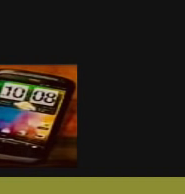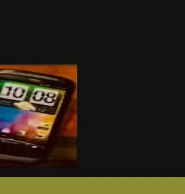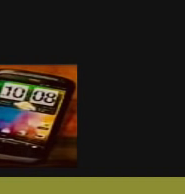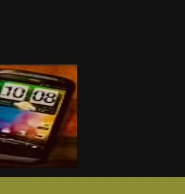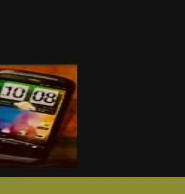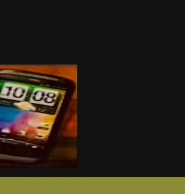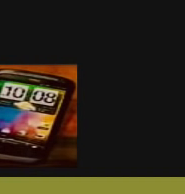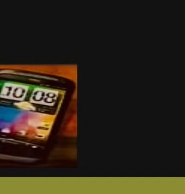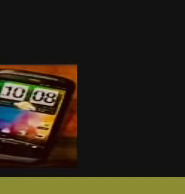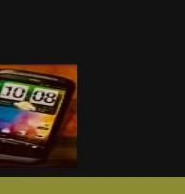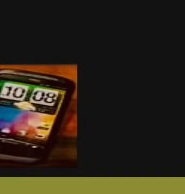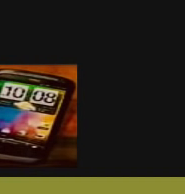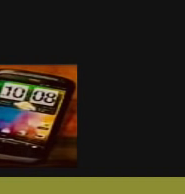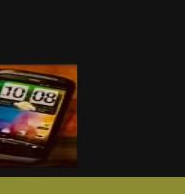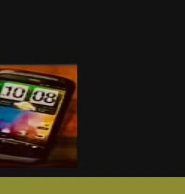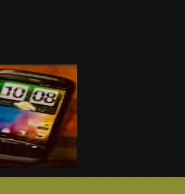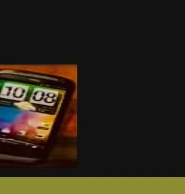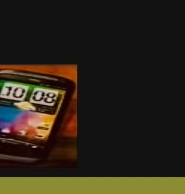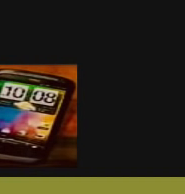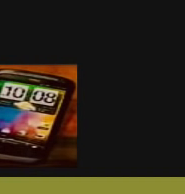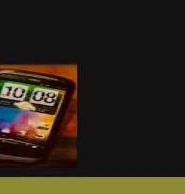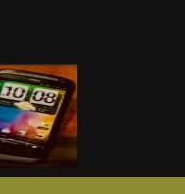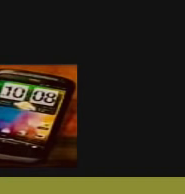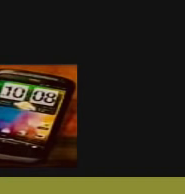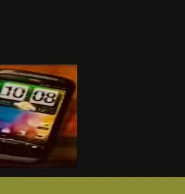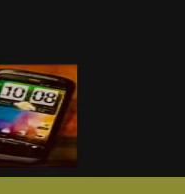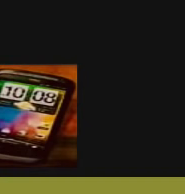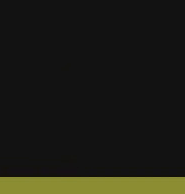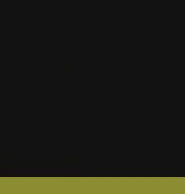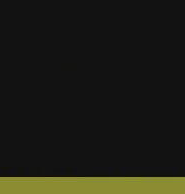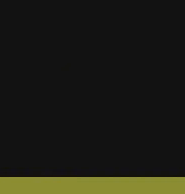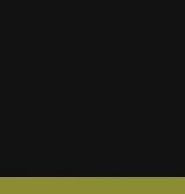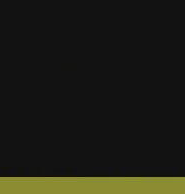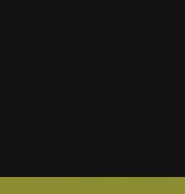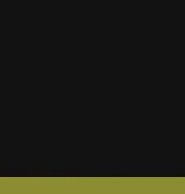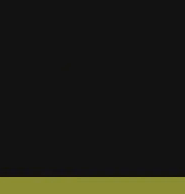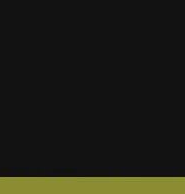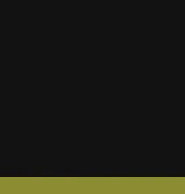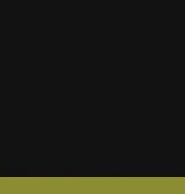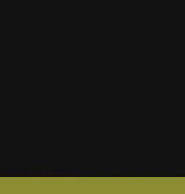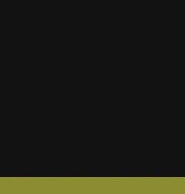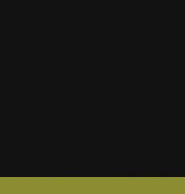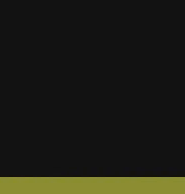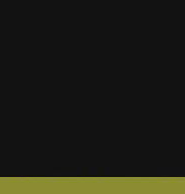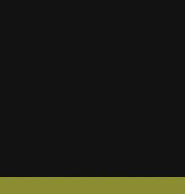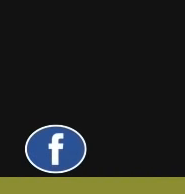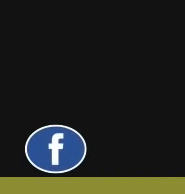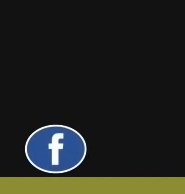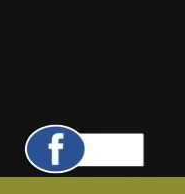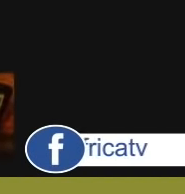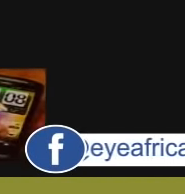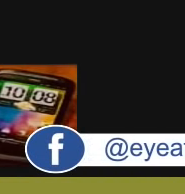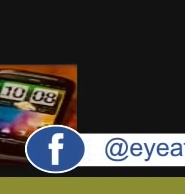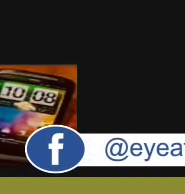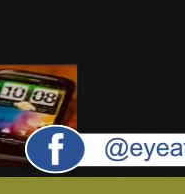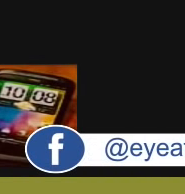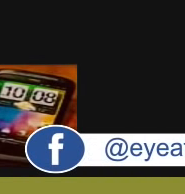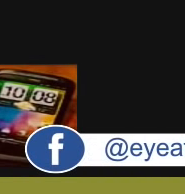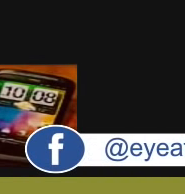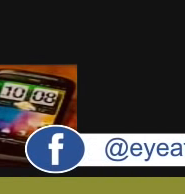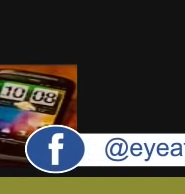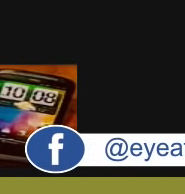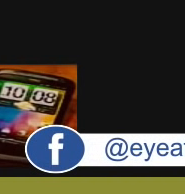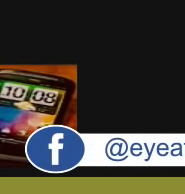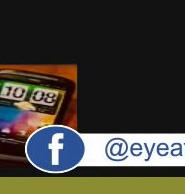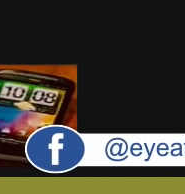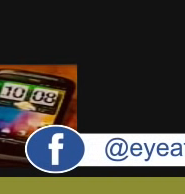right. Who did the Inspector General of Police report to? The Inspector General of Police can report both to the Minister